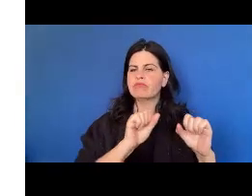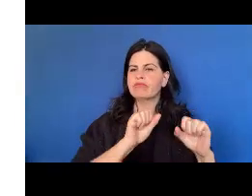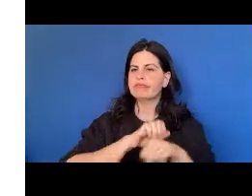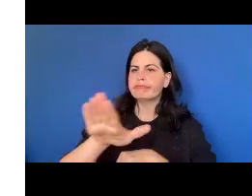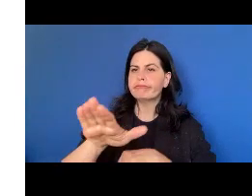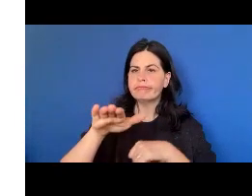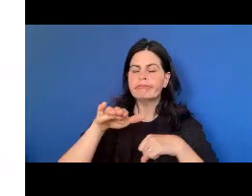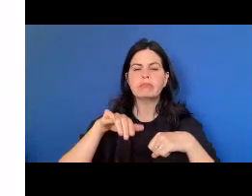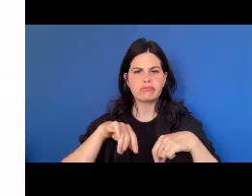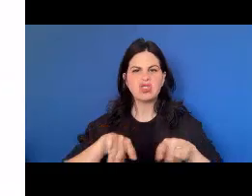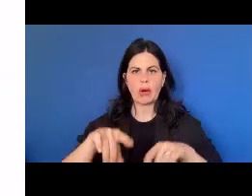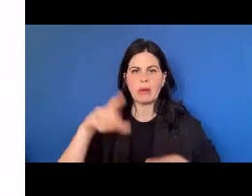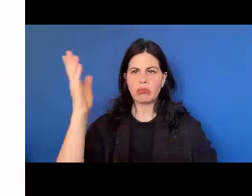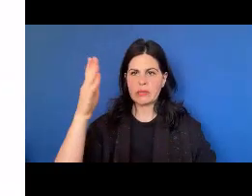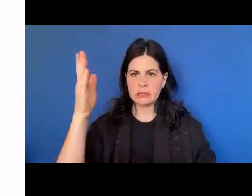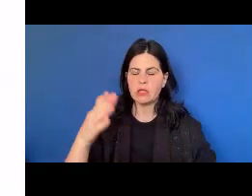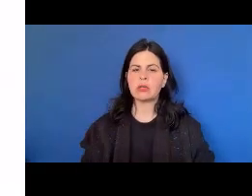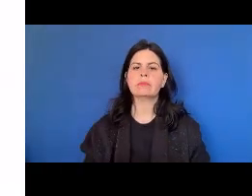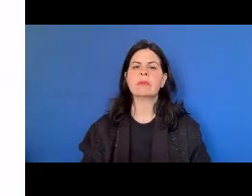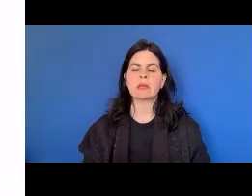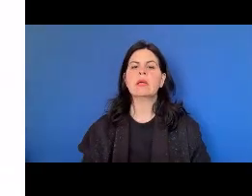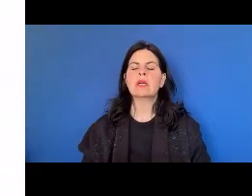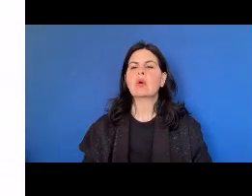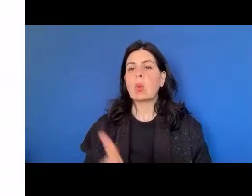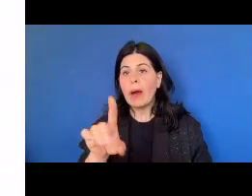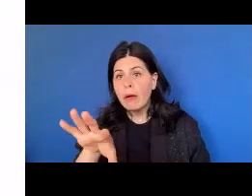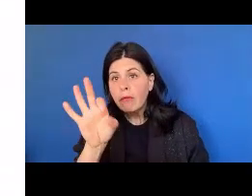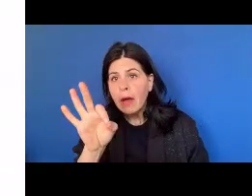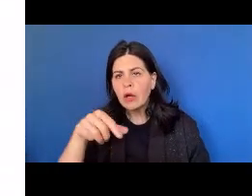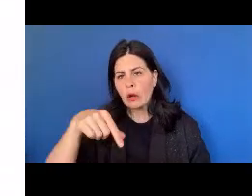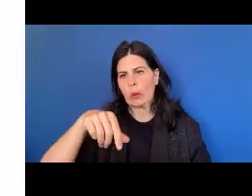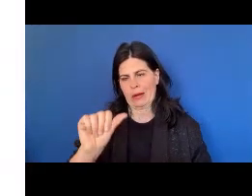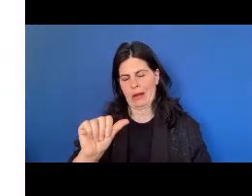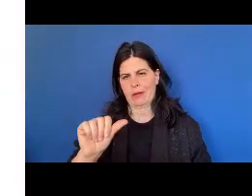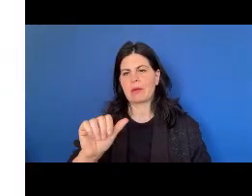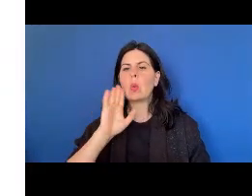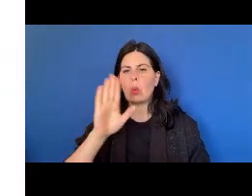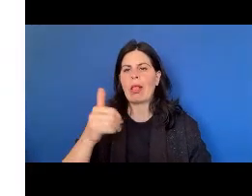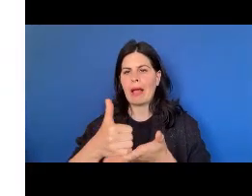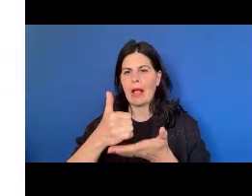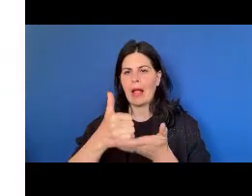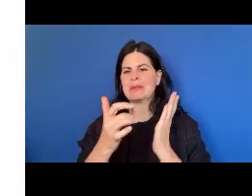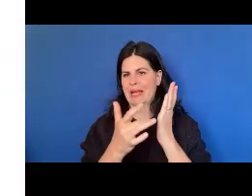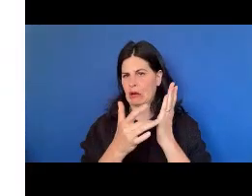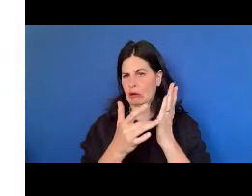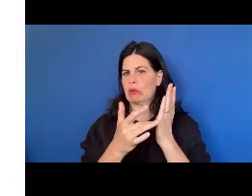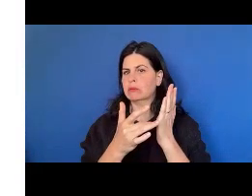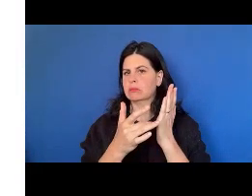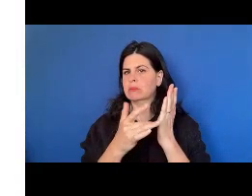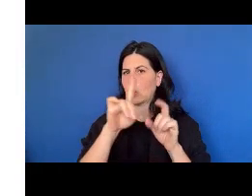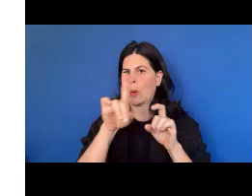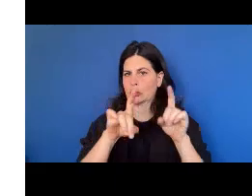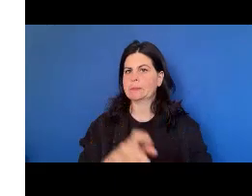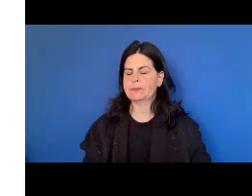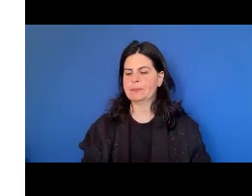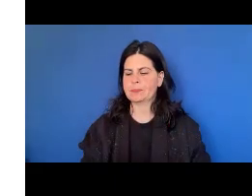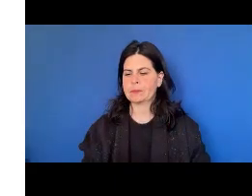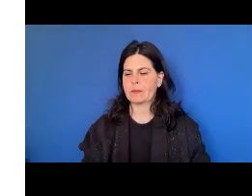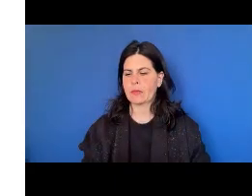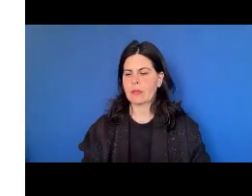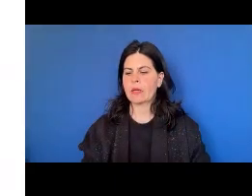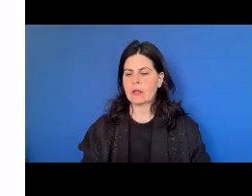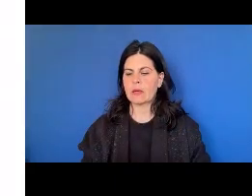be helpful in answering any technical questions. This information session is being recorded and